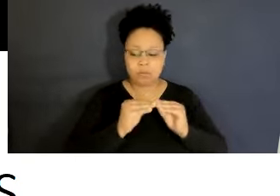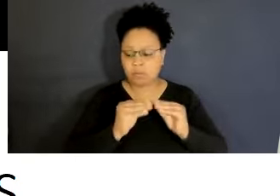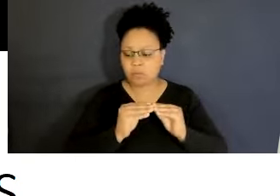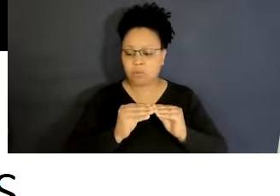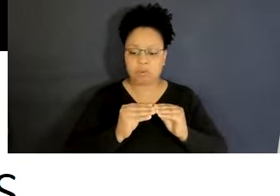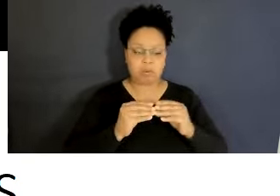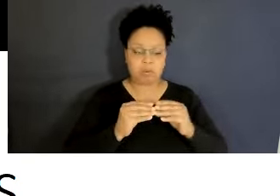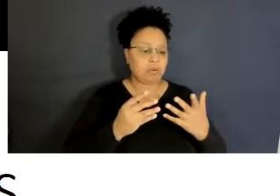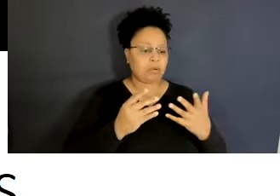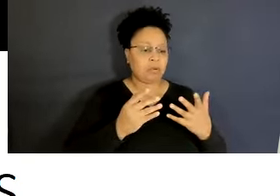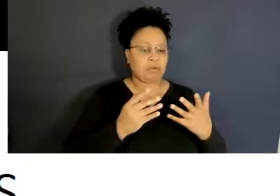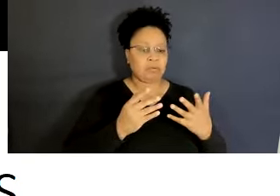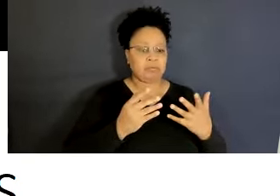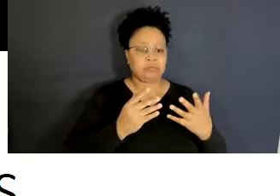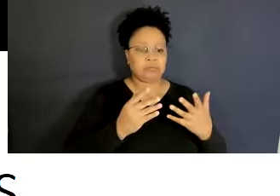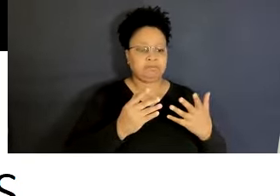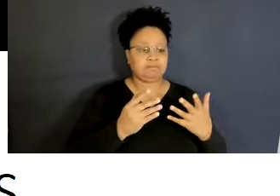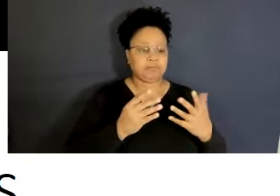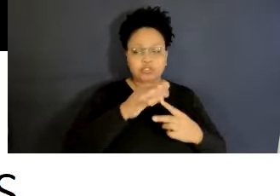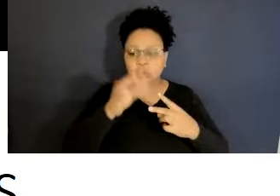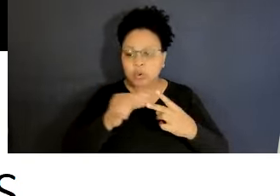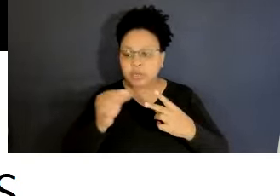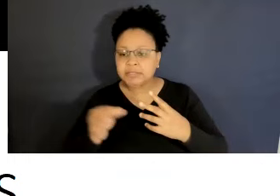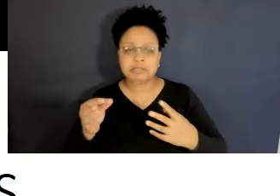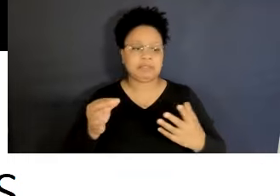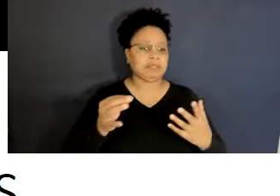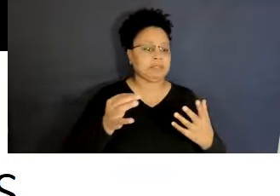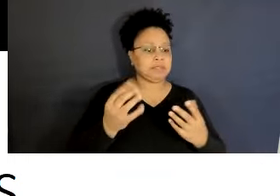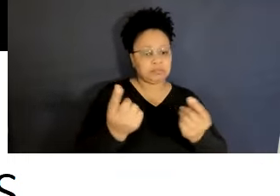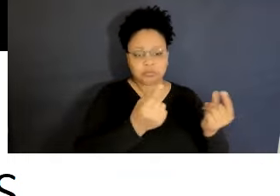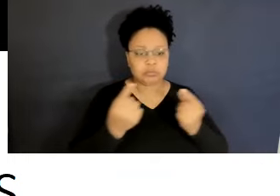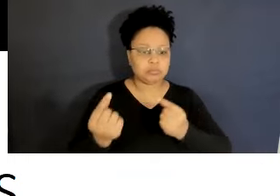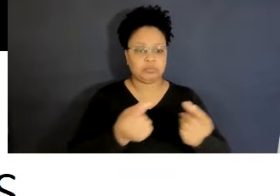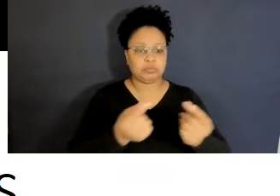way for us to go as people with